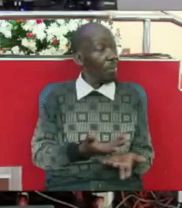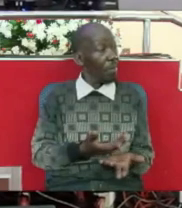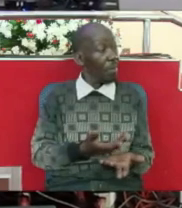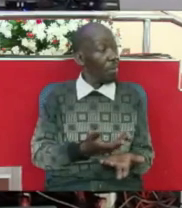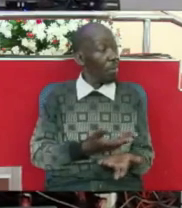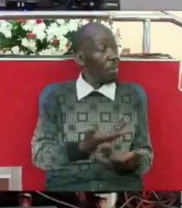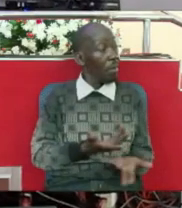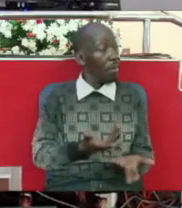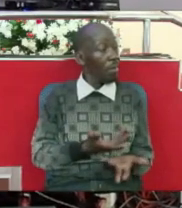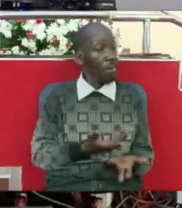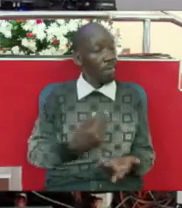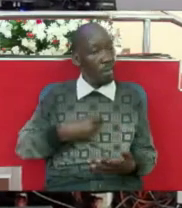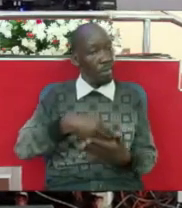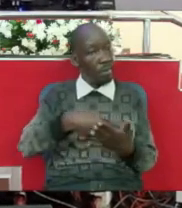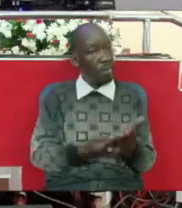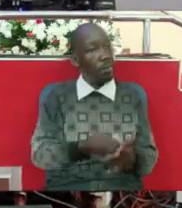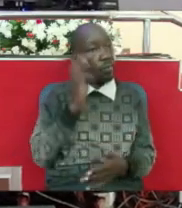kushughulikia.